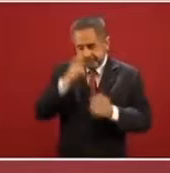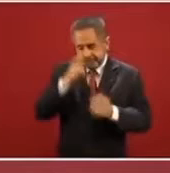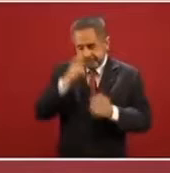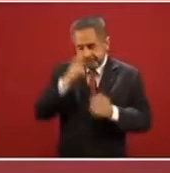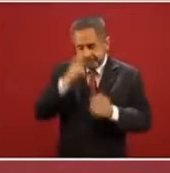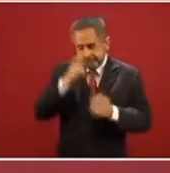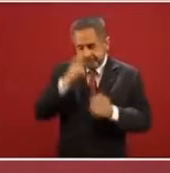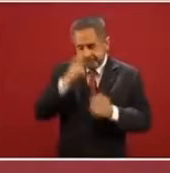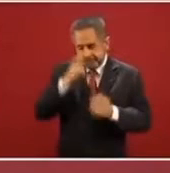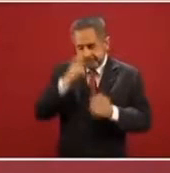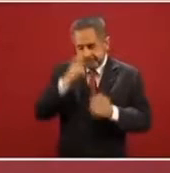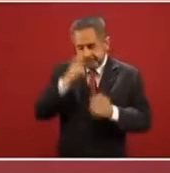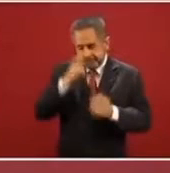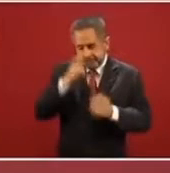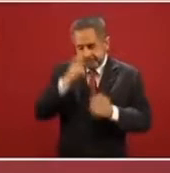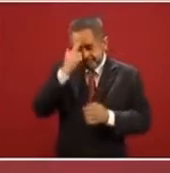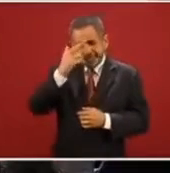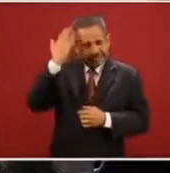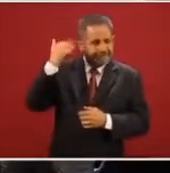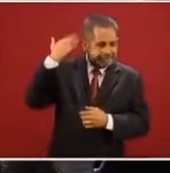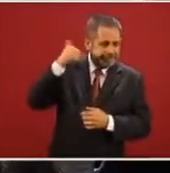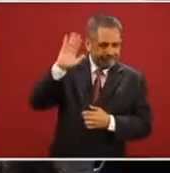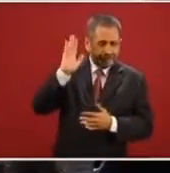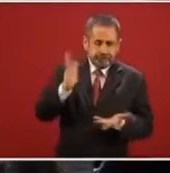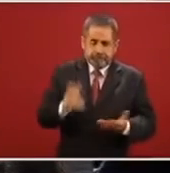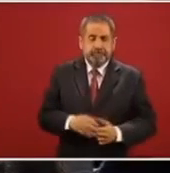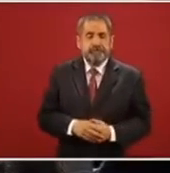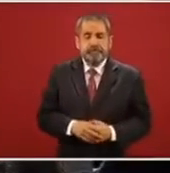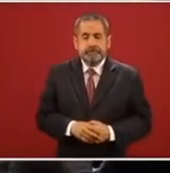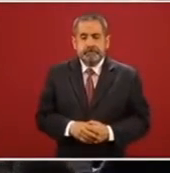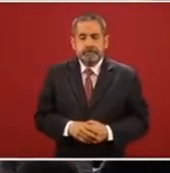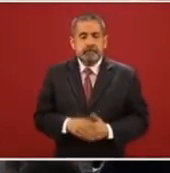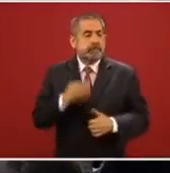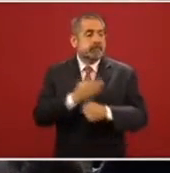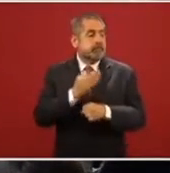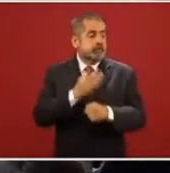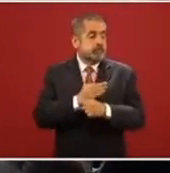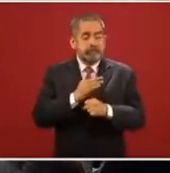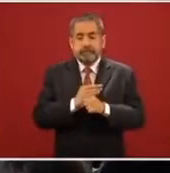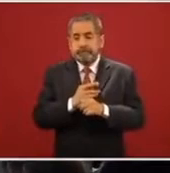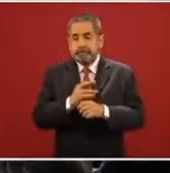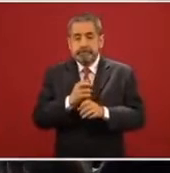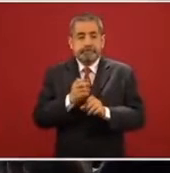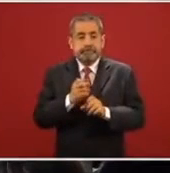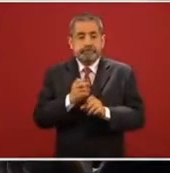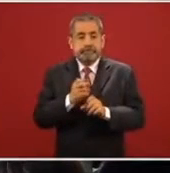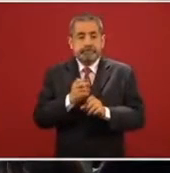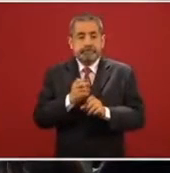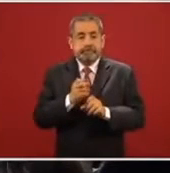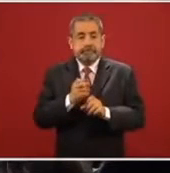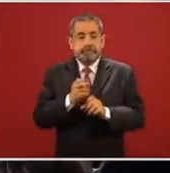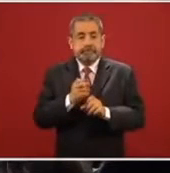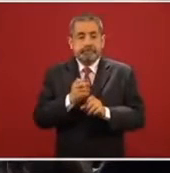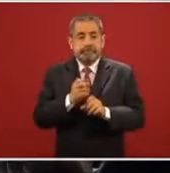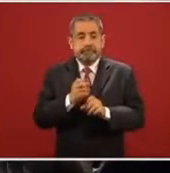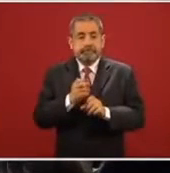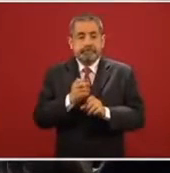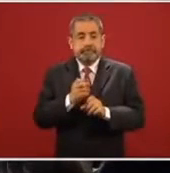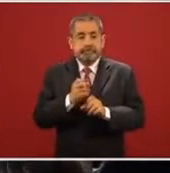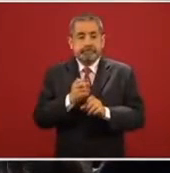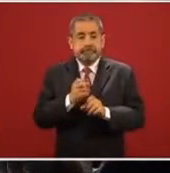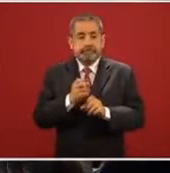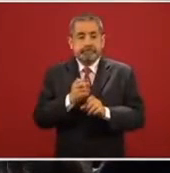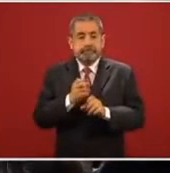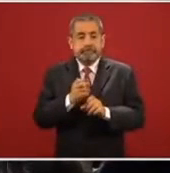uncertainty regarding its course. No agotemos las intervenciones demasiado temprano, So let's